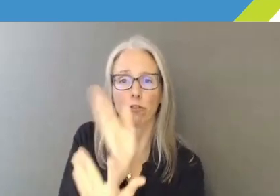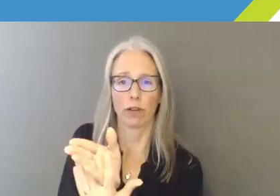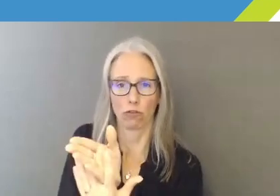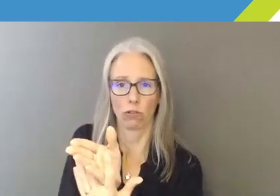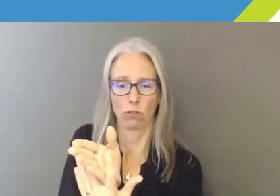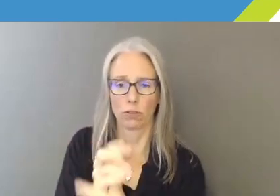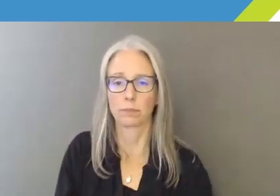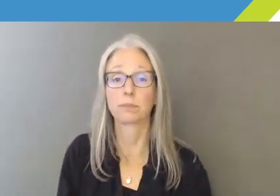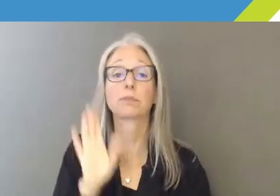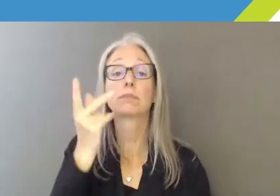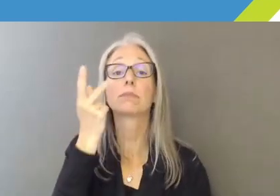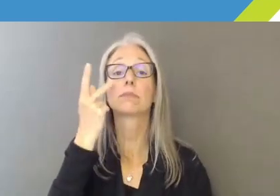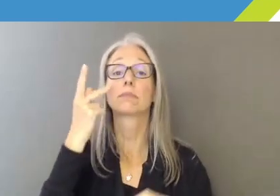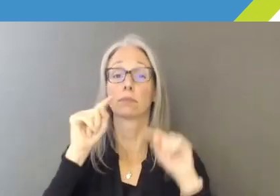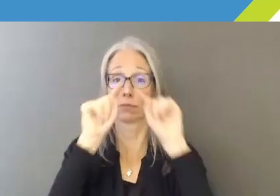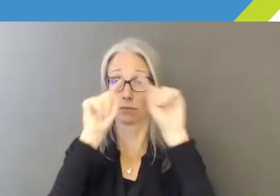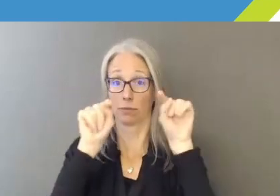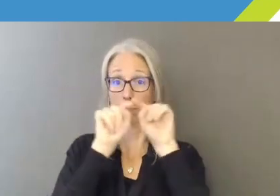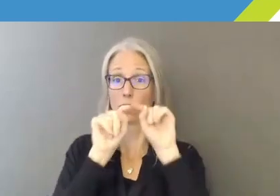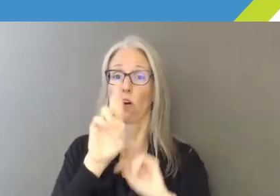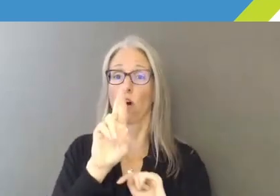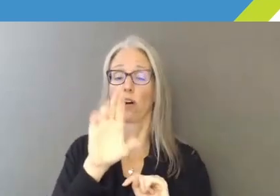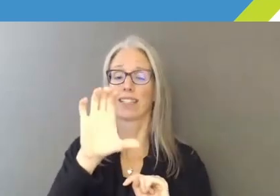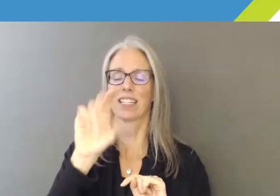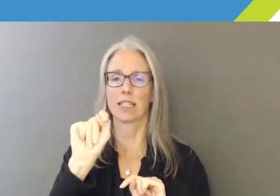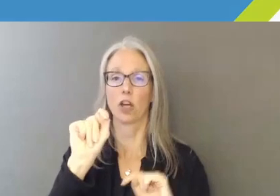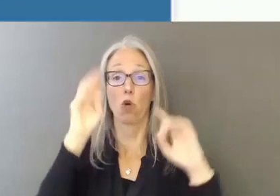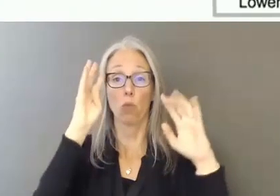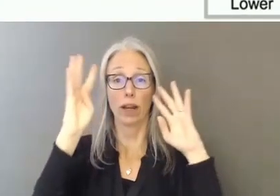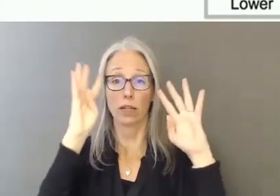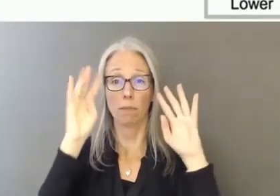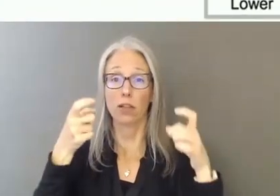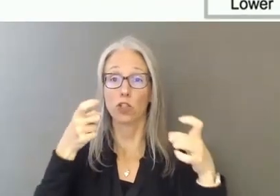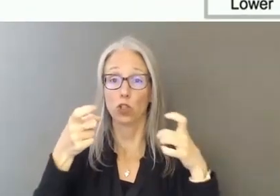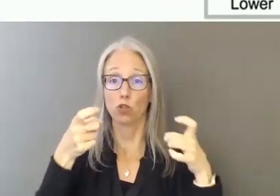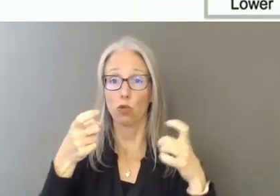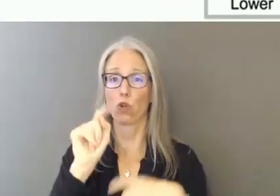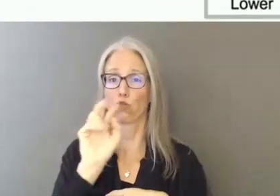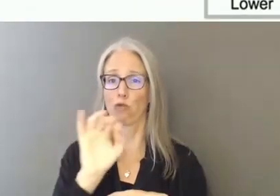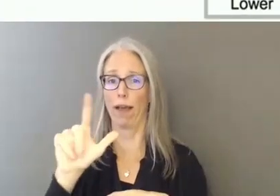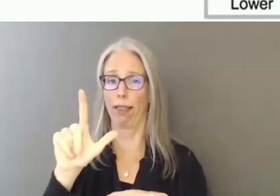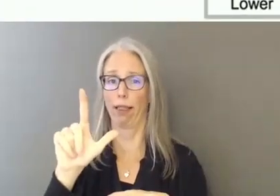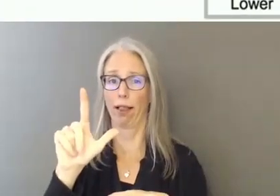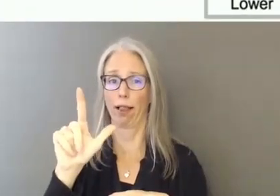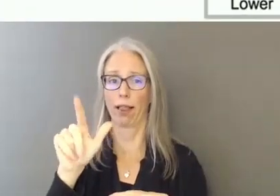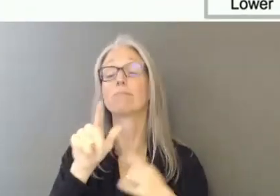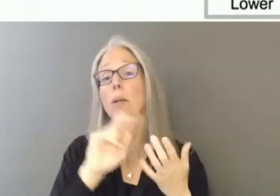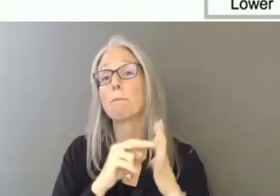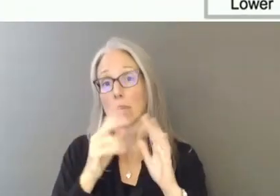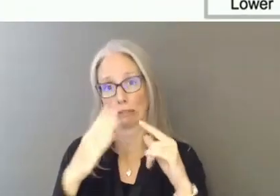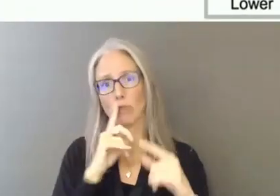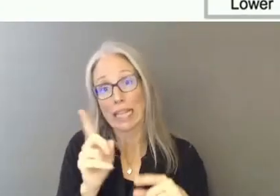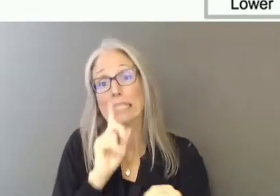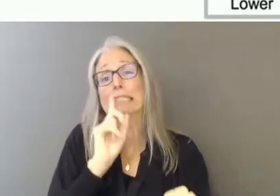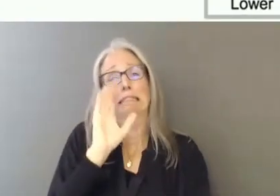of the pyramid, we have the RCT, or the randomized controlled trial. In fact, at the very top, what you have is systematic reviews of